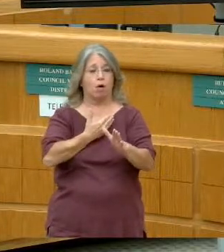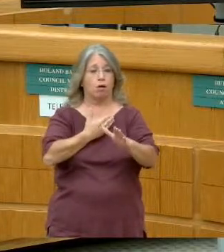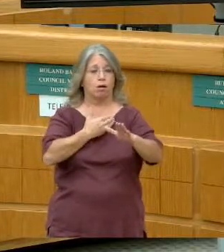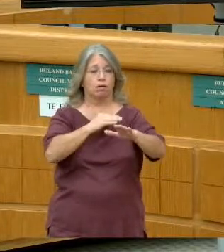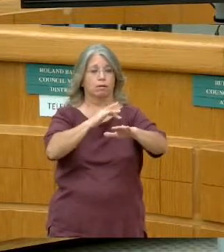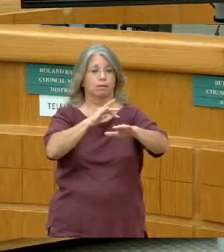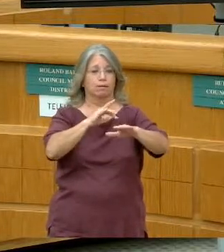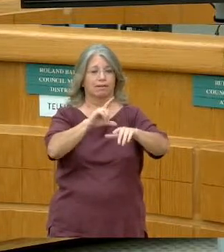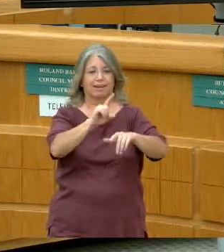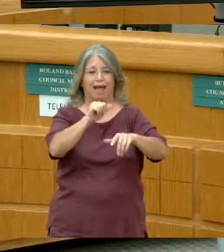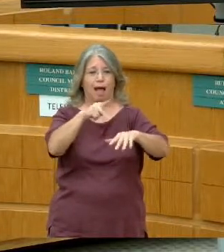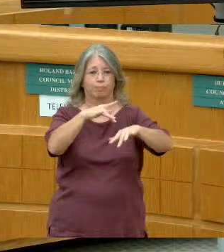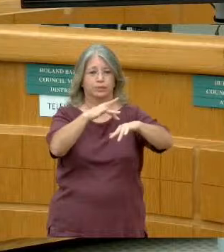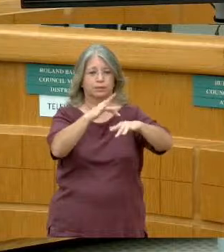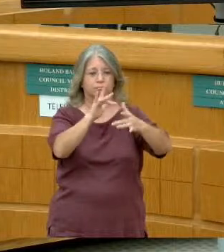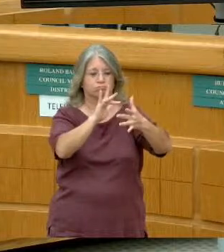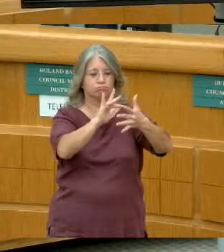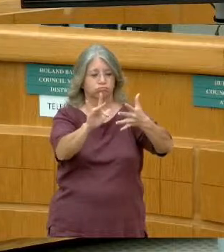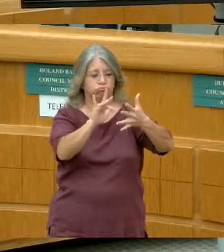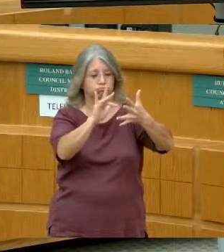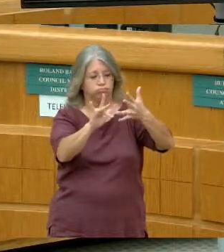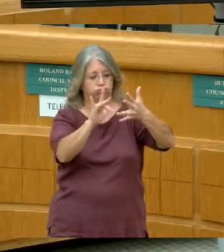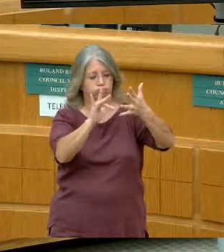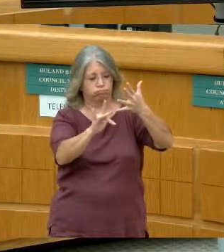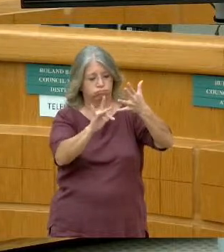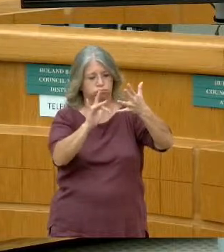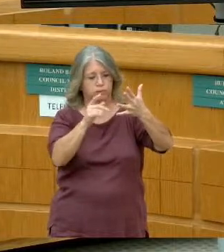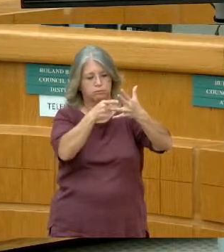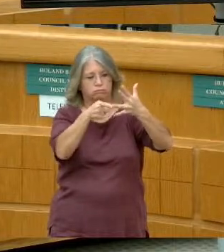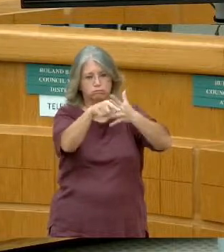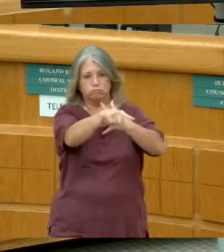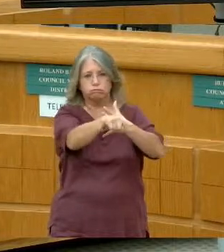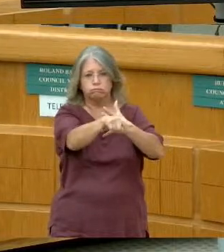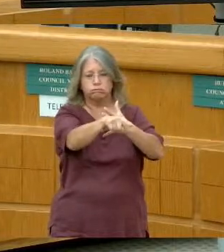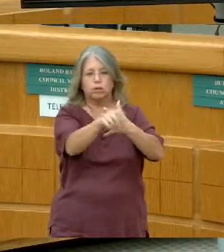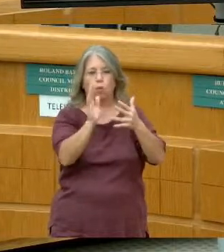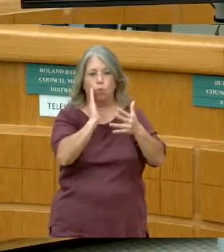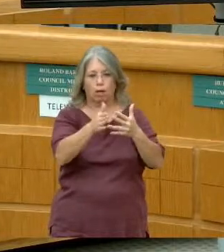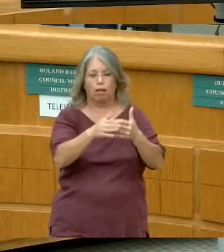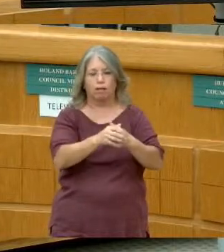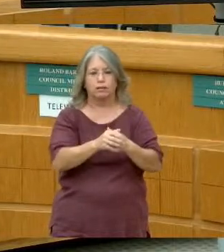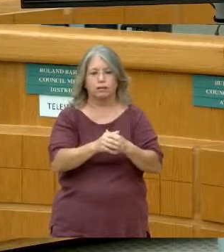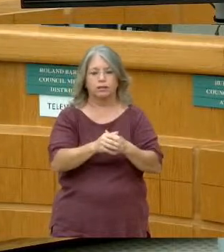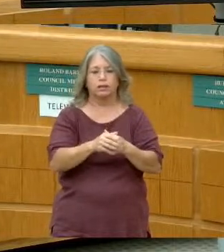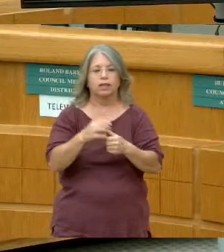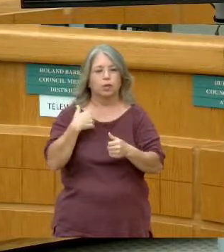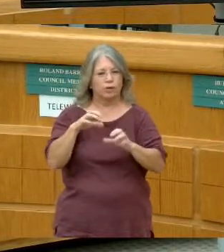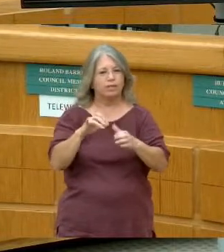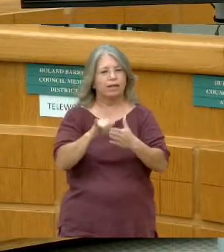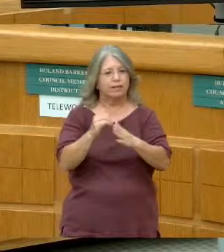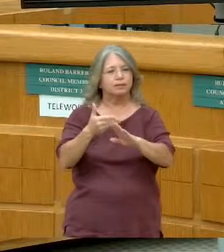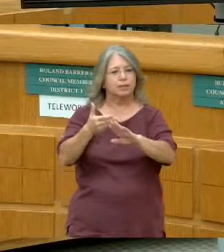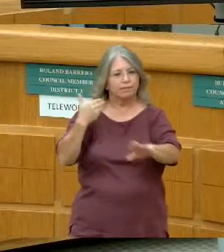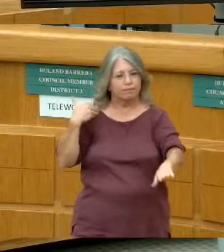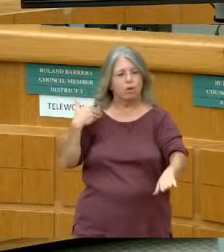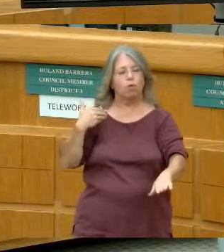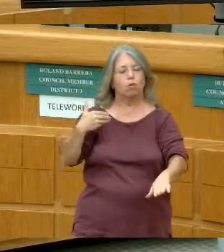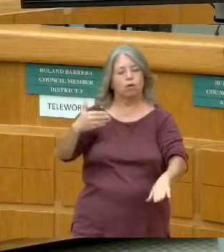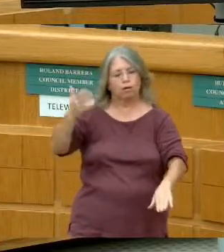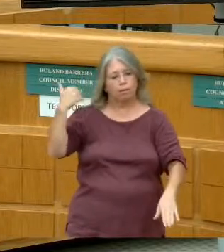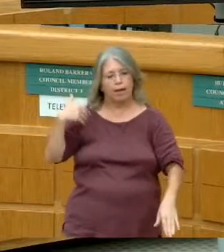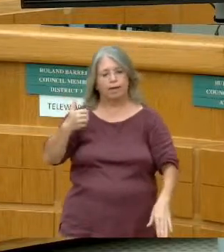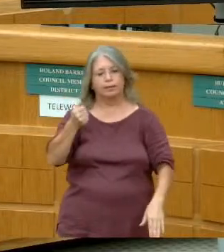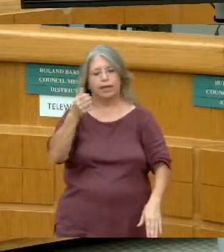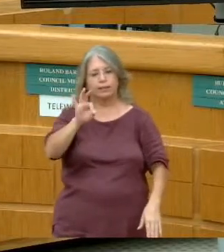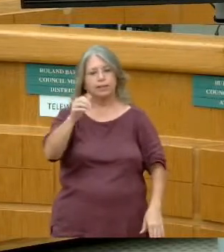this outbreak to occur. It's around, it's going to find it. This isn't the first time we've done this before. Back in 1918, there were